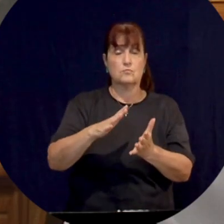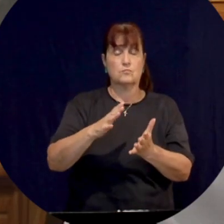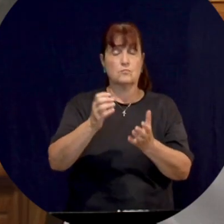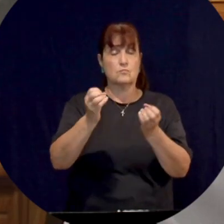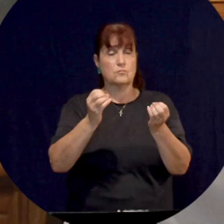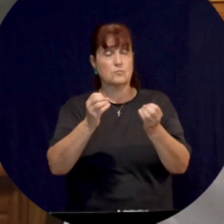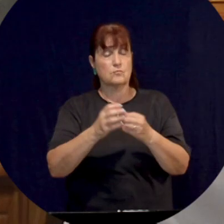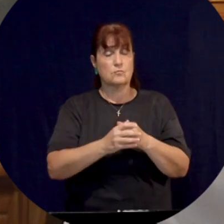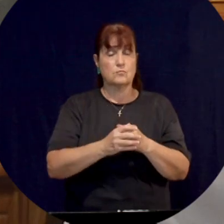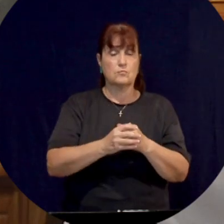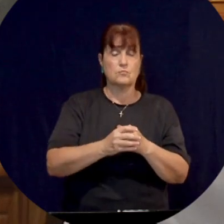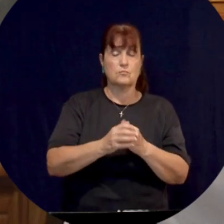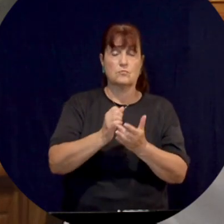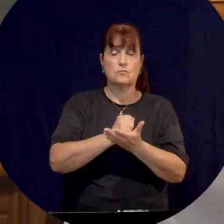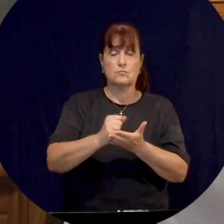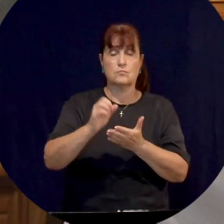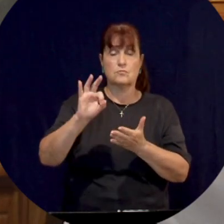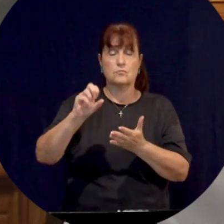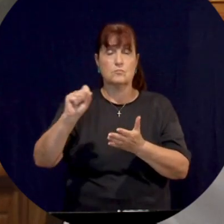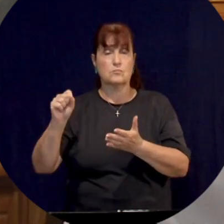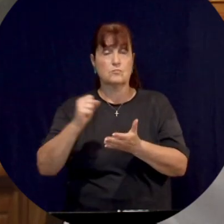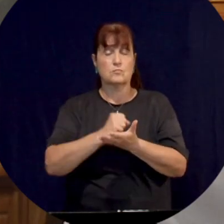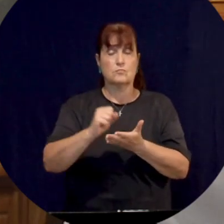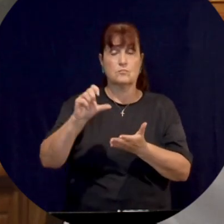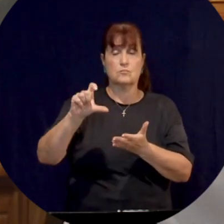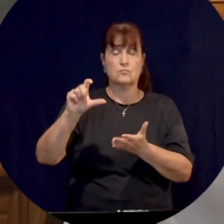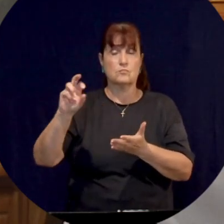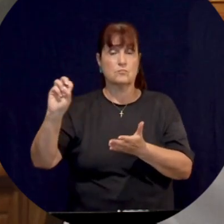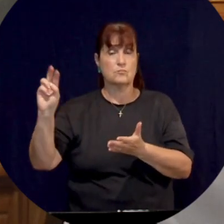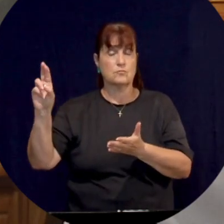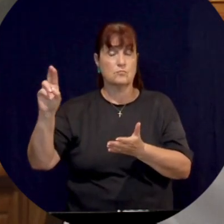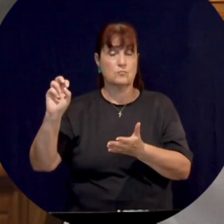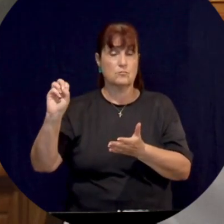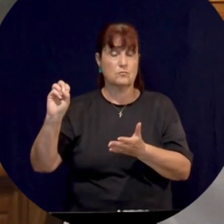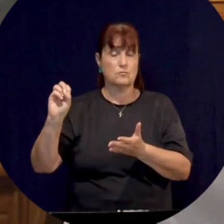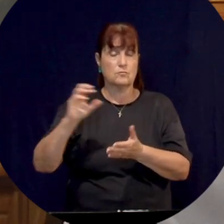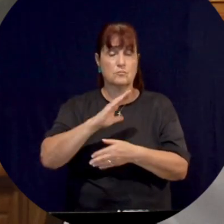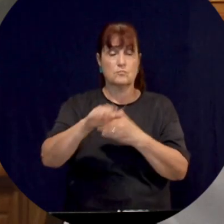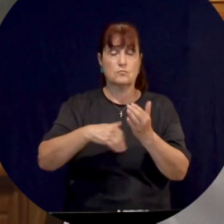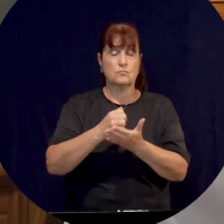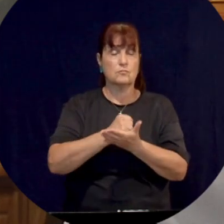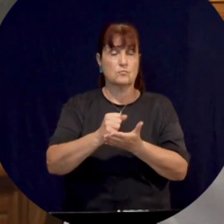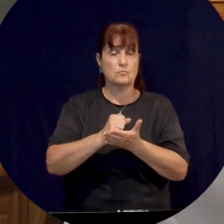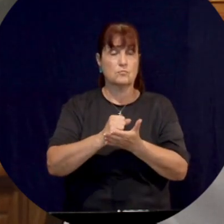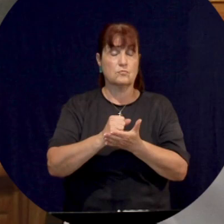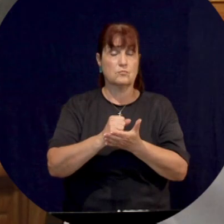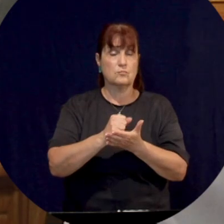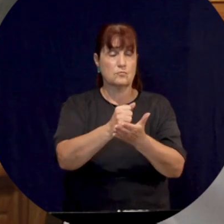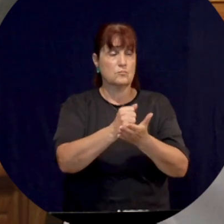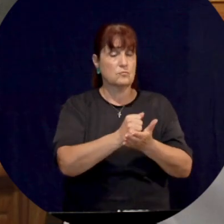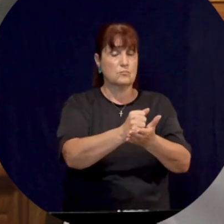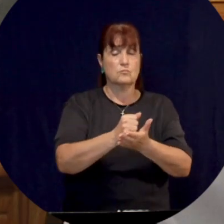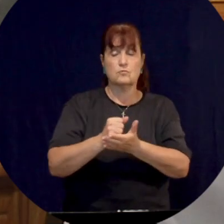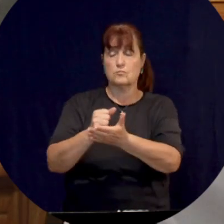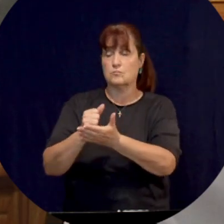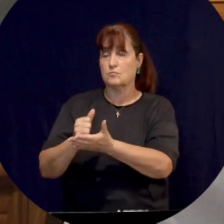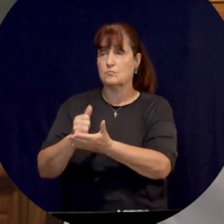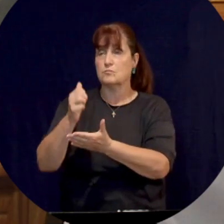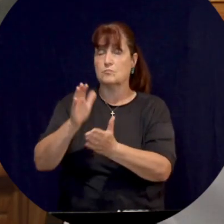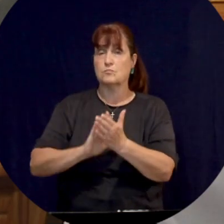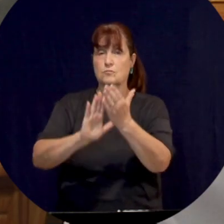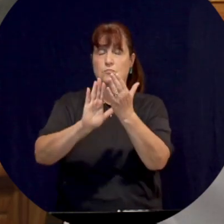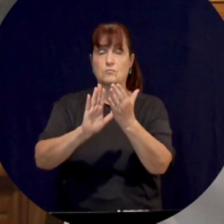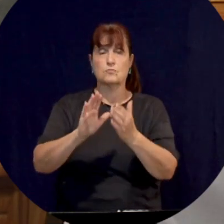martyrs, with Saint Francis and Saint Clare, and with all of the saints on whose constant intercession in your presence